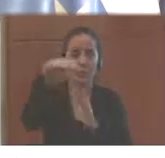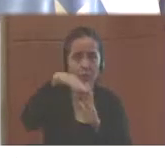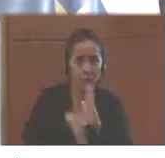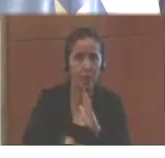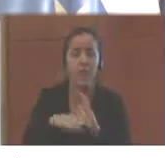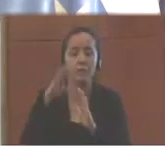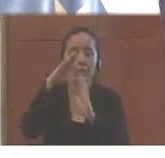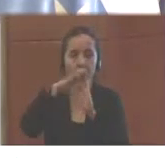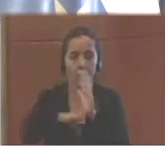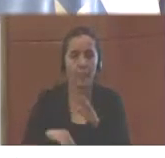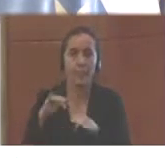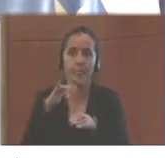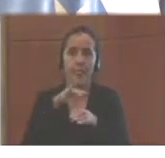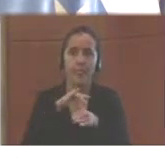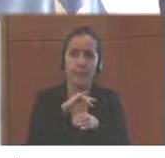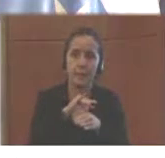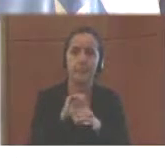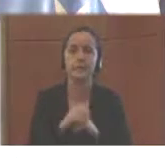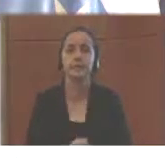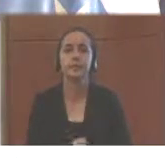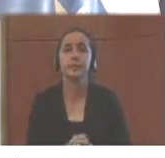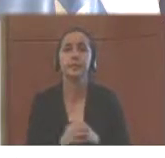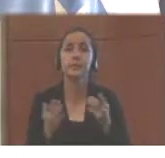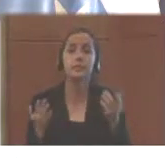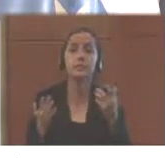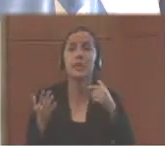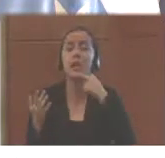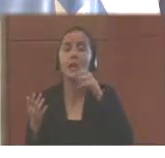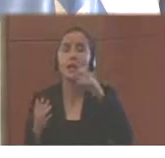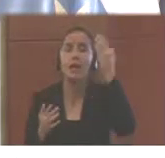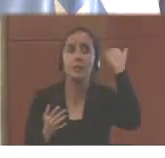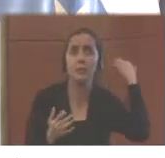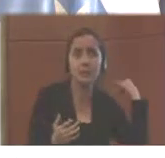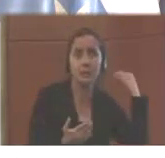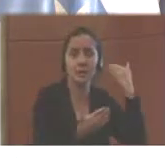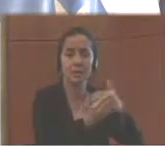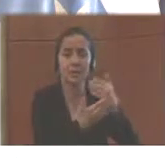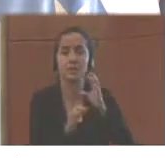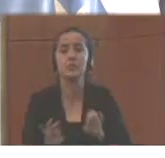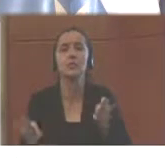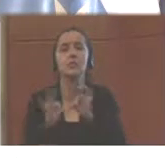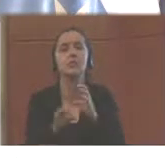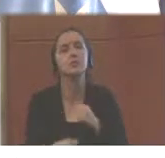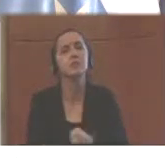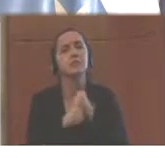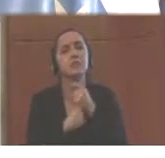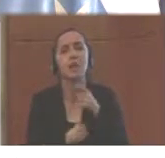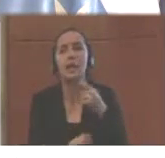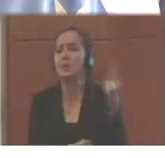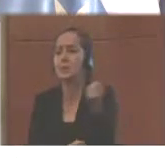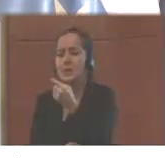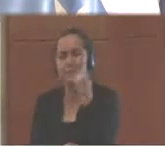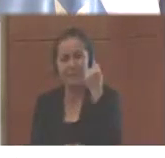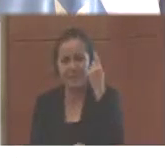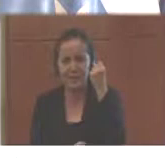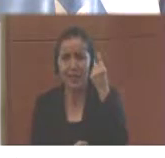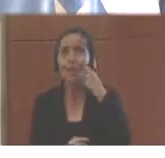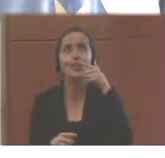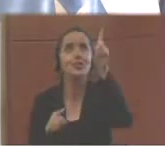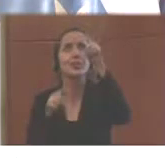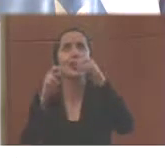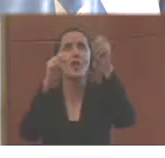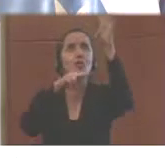order to reduce disaster risk. We acknowledge that the vision of the Hyogo Framework of Action should strengthen the understanding